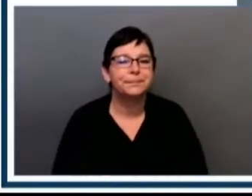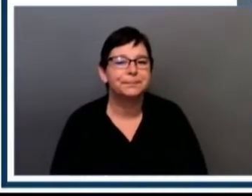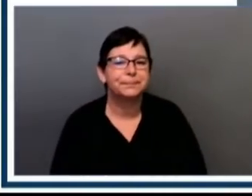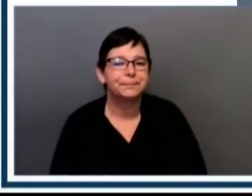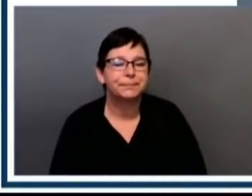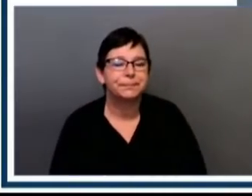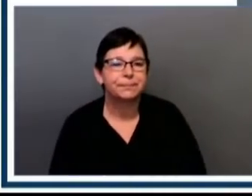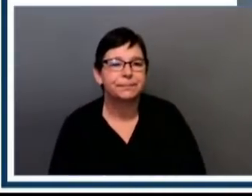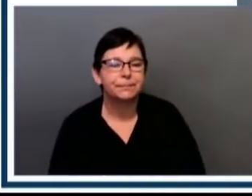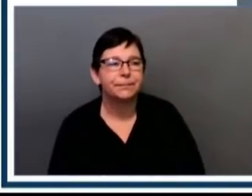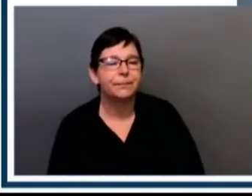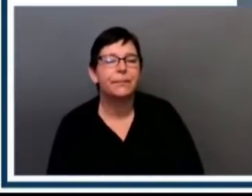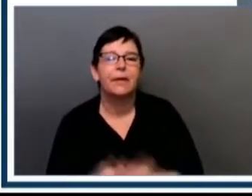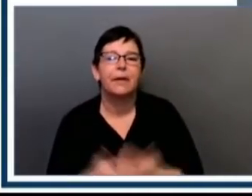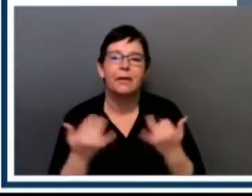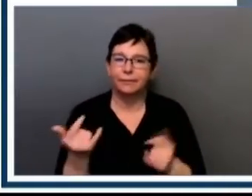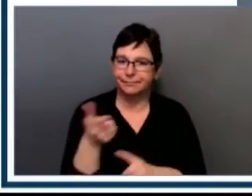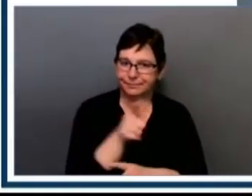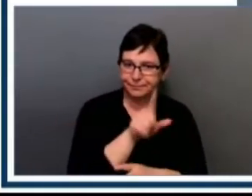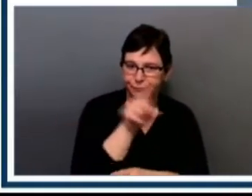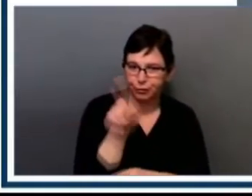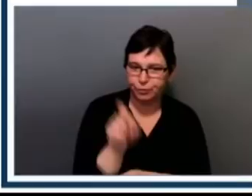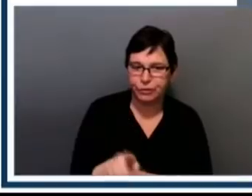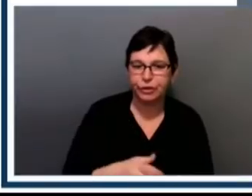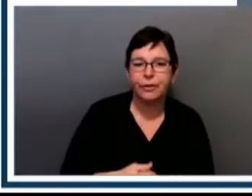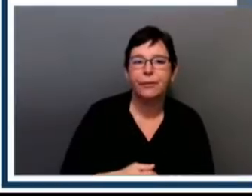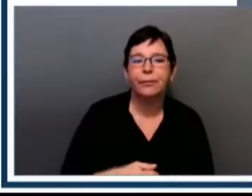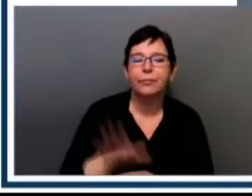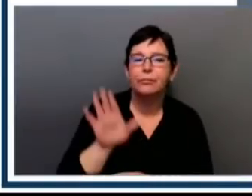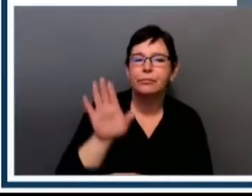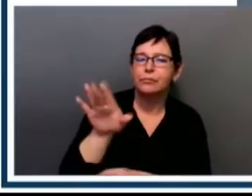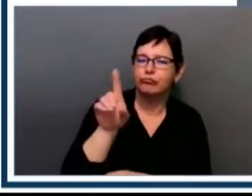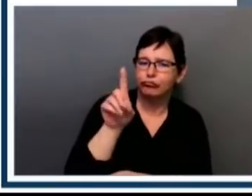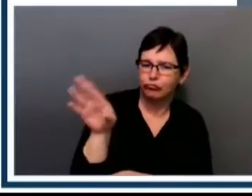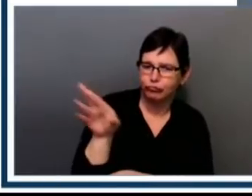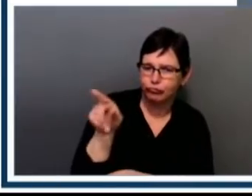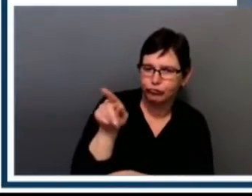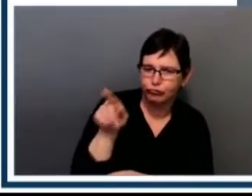once these restrictions are lifted. Do you